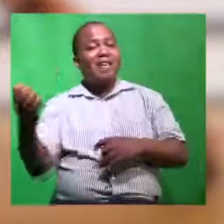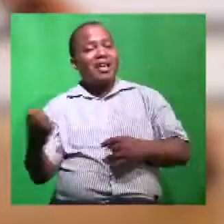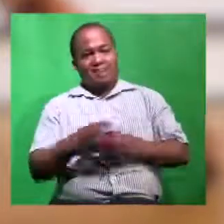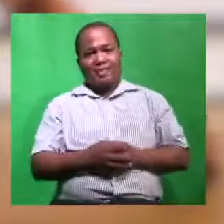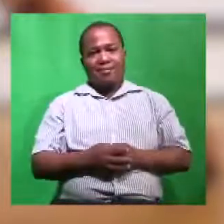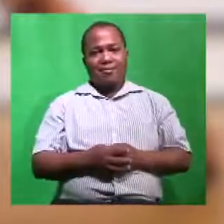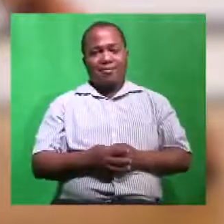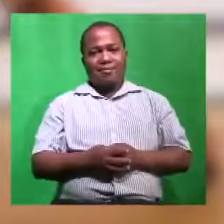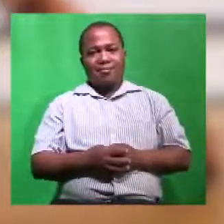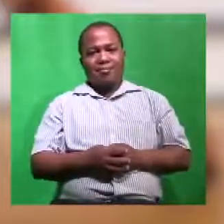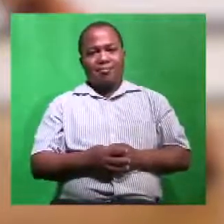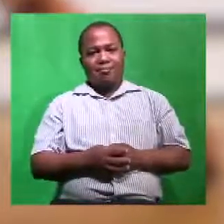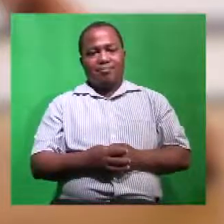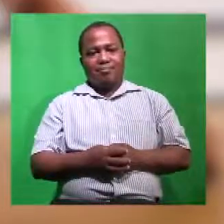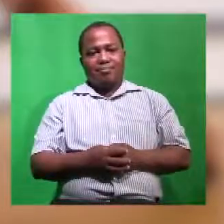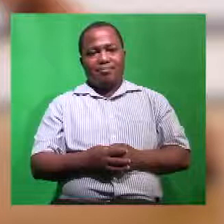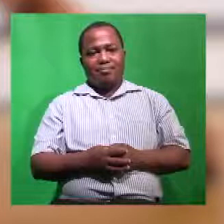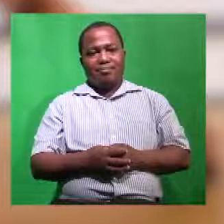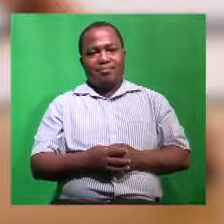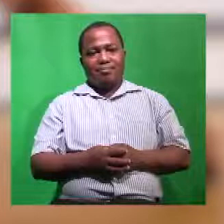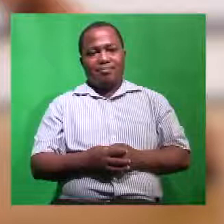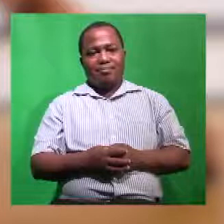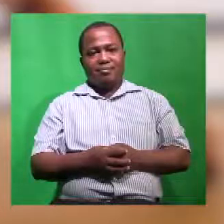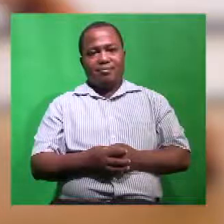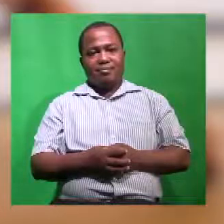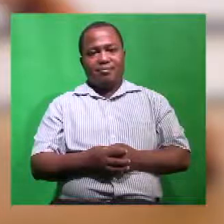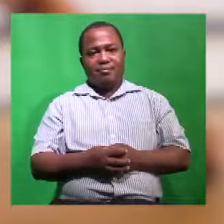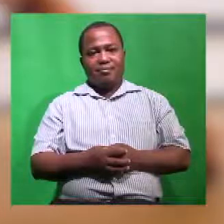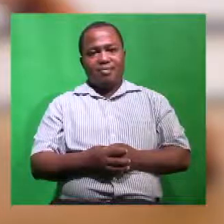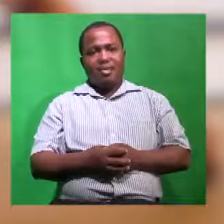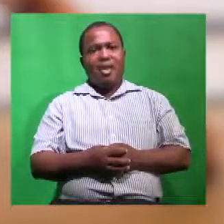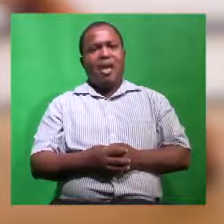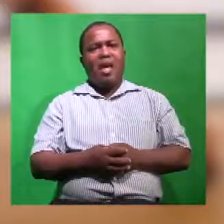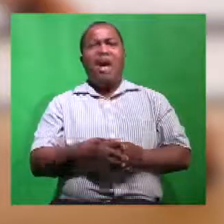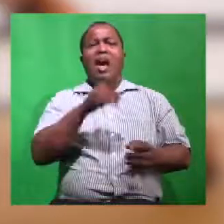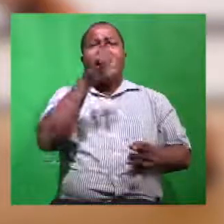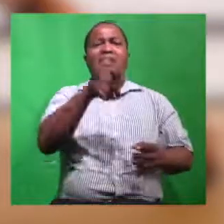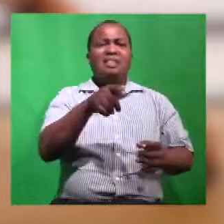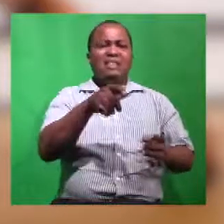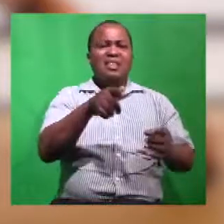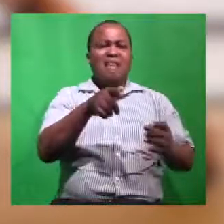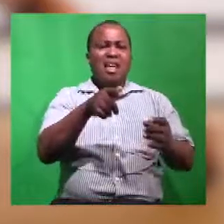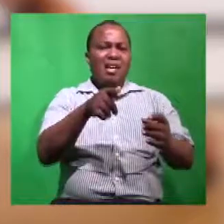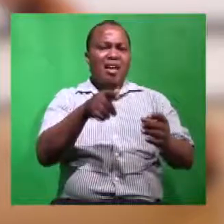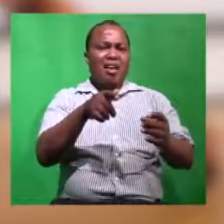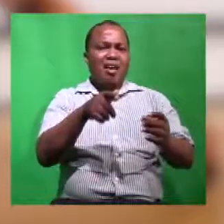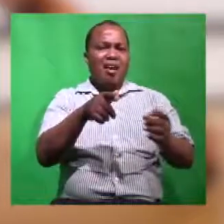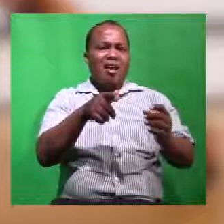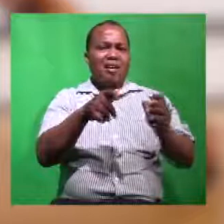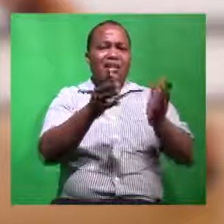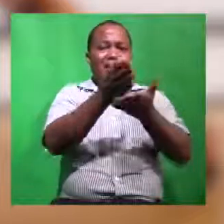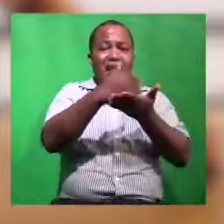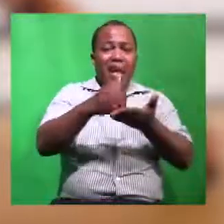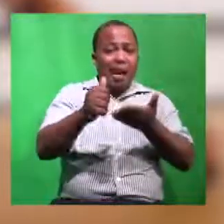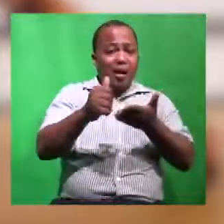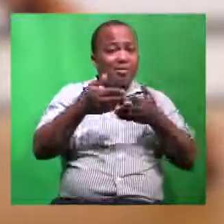is female genital mutilation. You know female genital mutilation? Female genital mutilation, in other words,